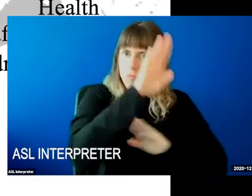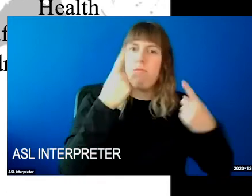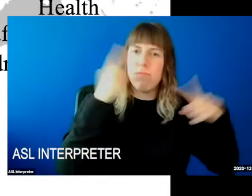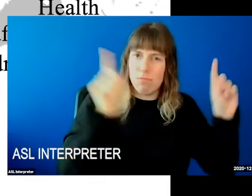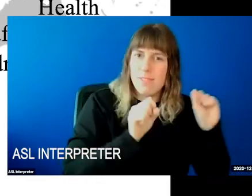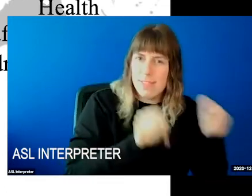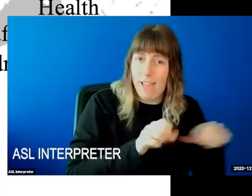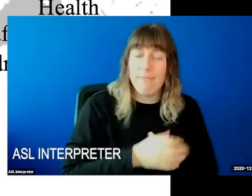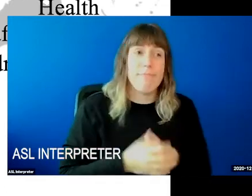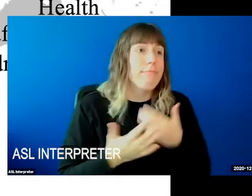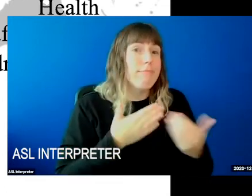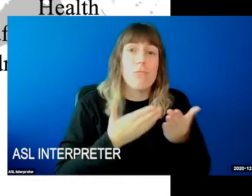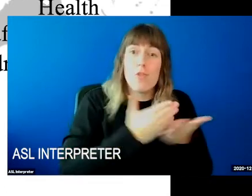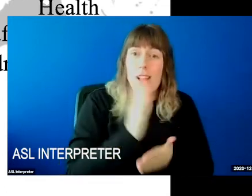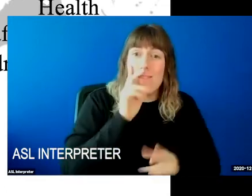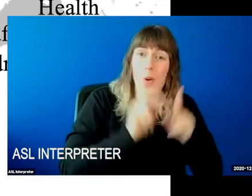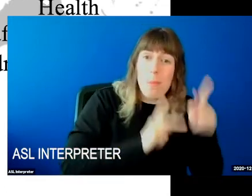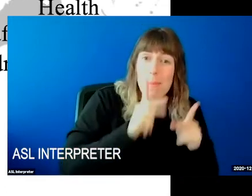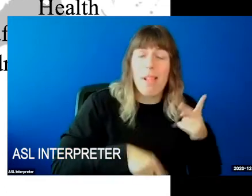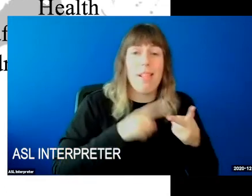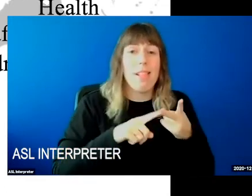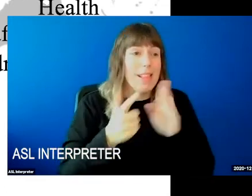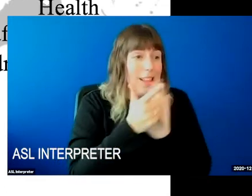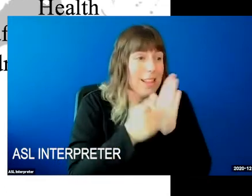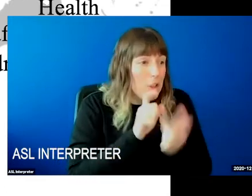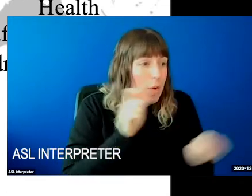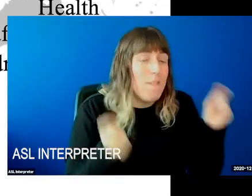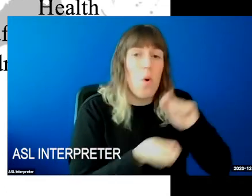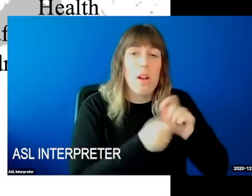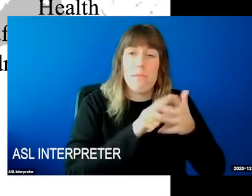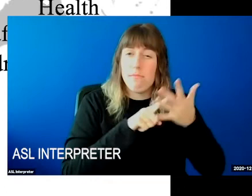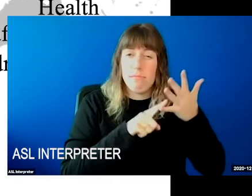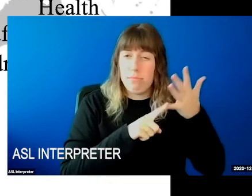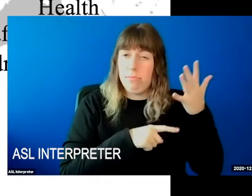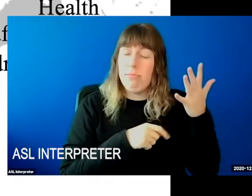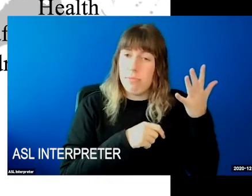education or on rights for household workers or on legal reform